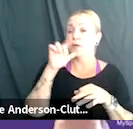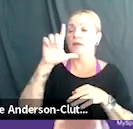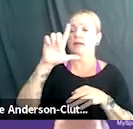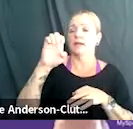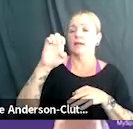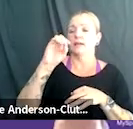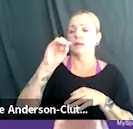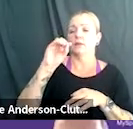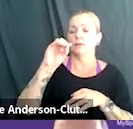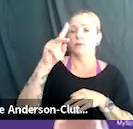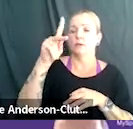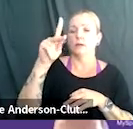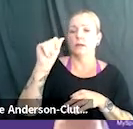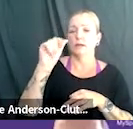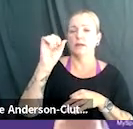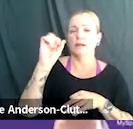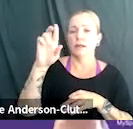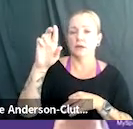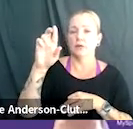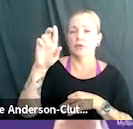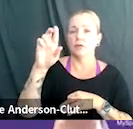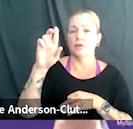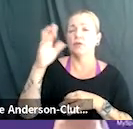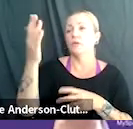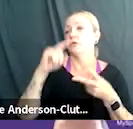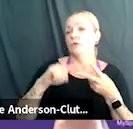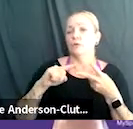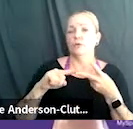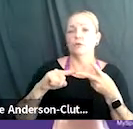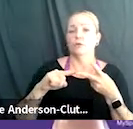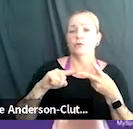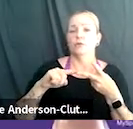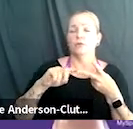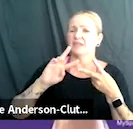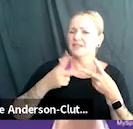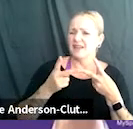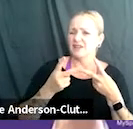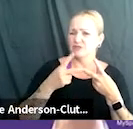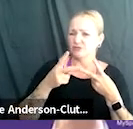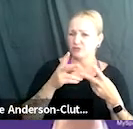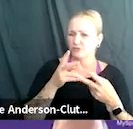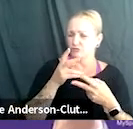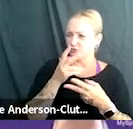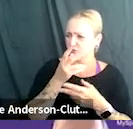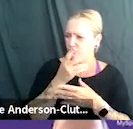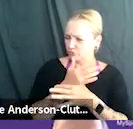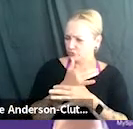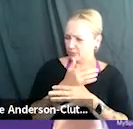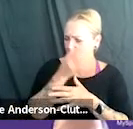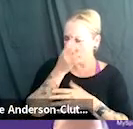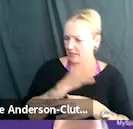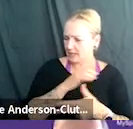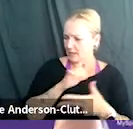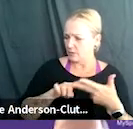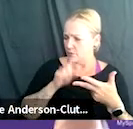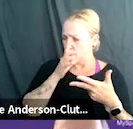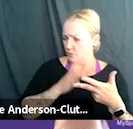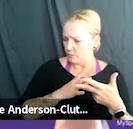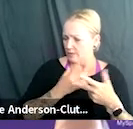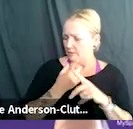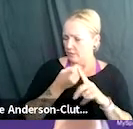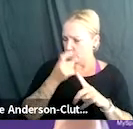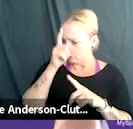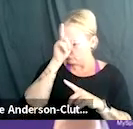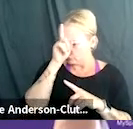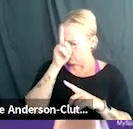1943. Hans Asperger wrote shortly after that in German, I believe, and there was a woman in Russia, I can't think of her name right now,